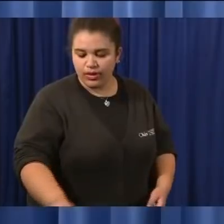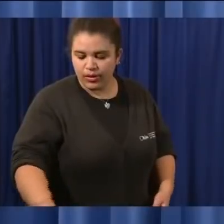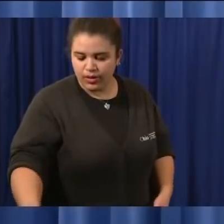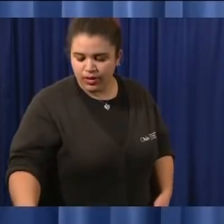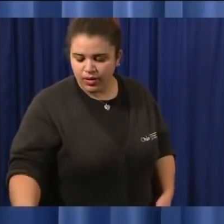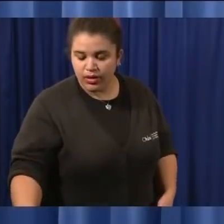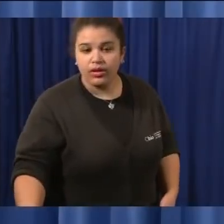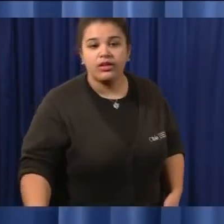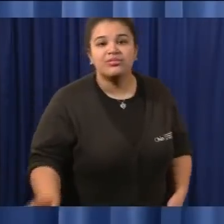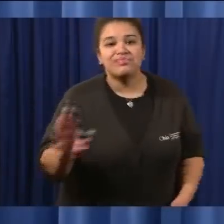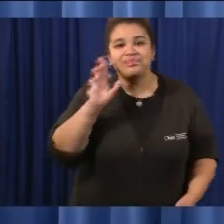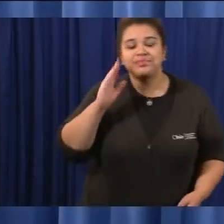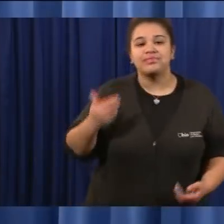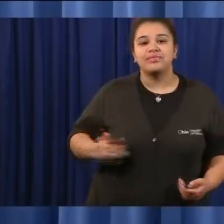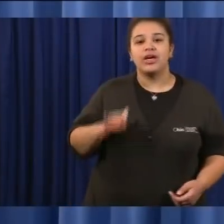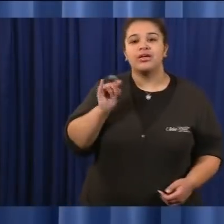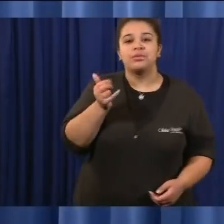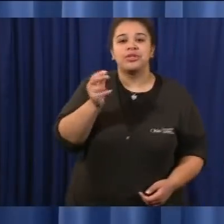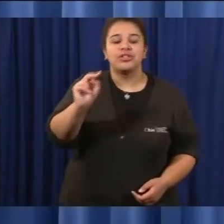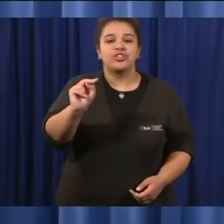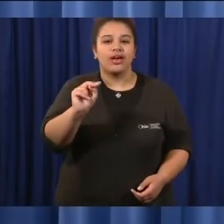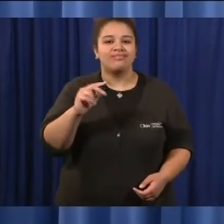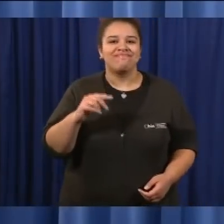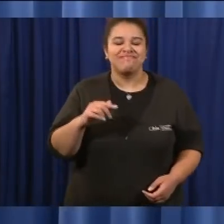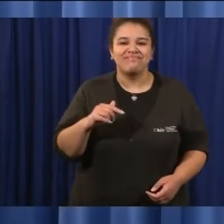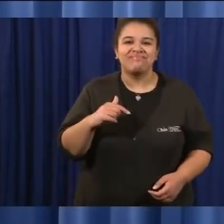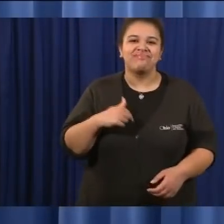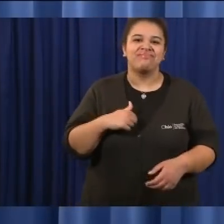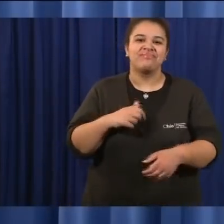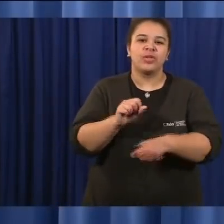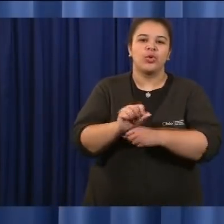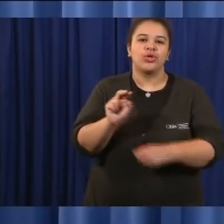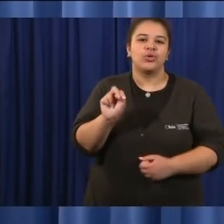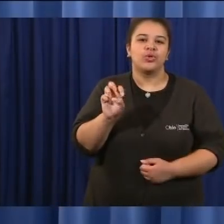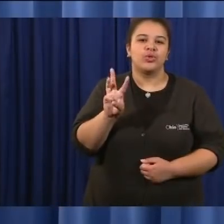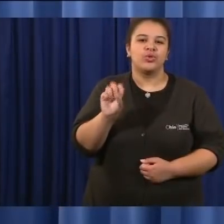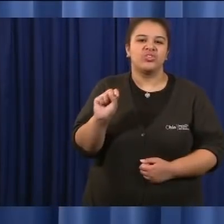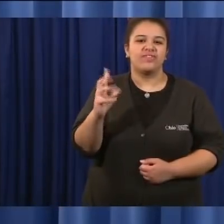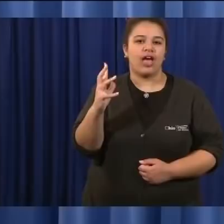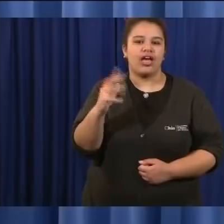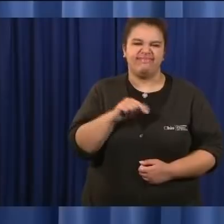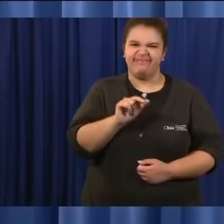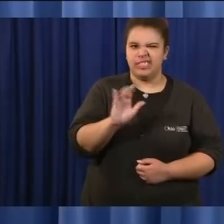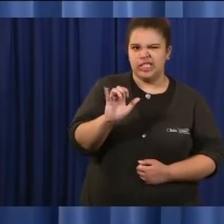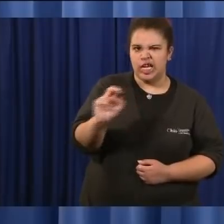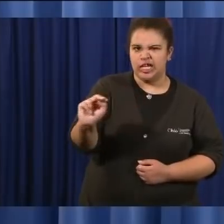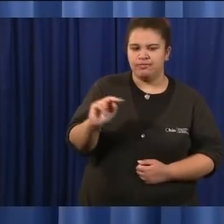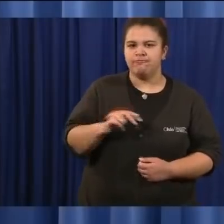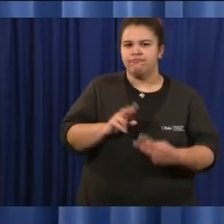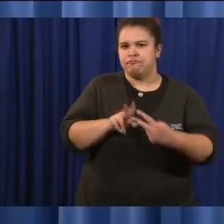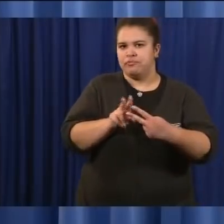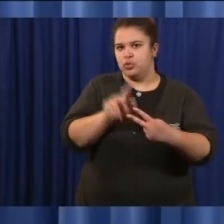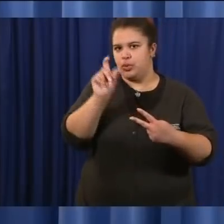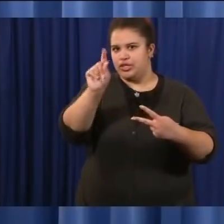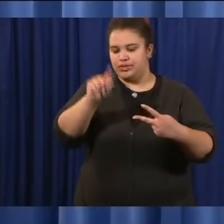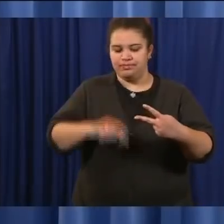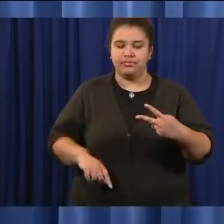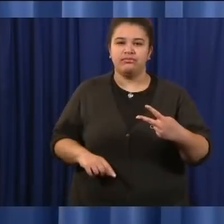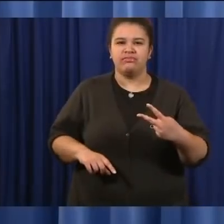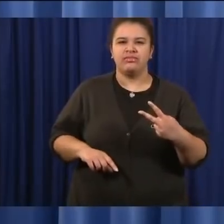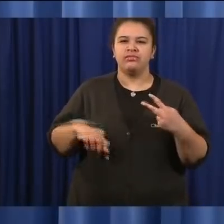John London from WLWT News 5 in Cincinnati. Two-part question, Governor, for you